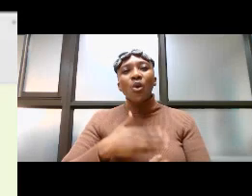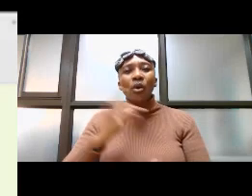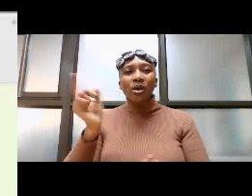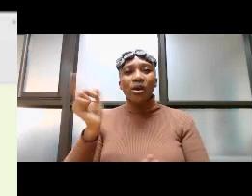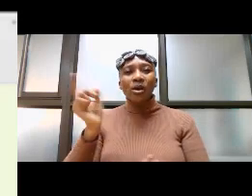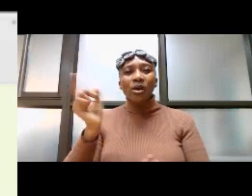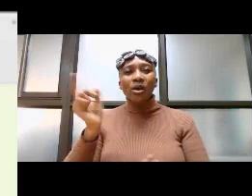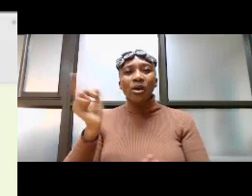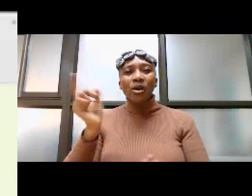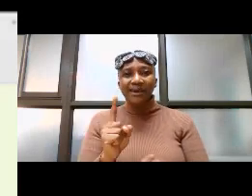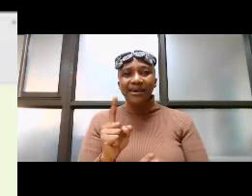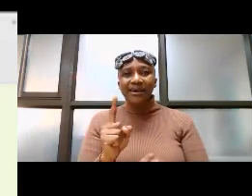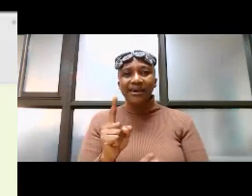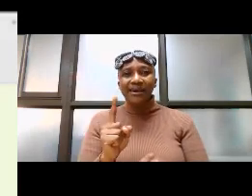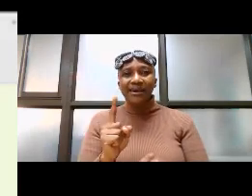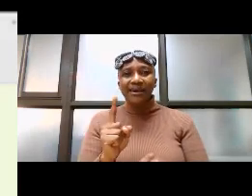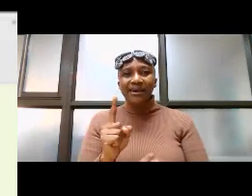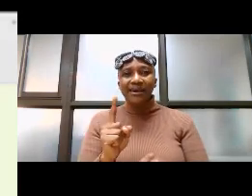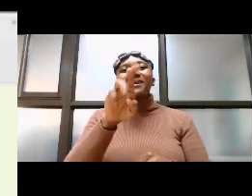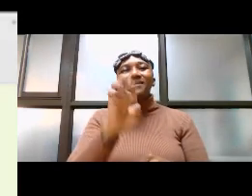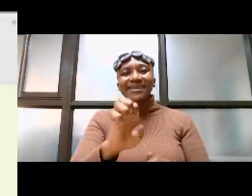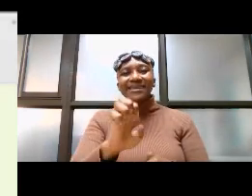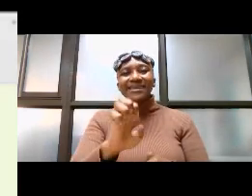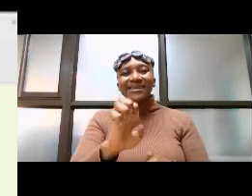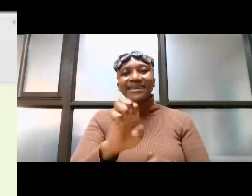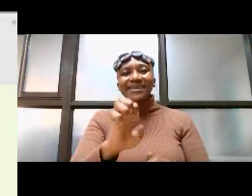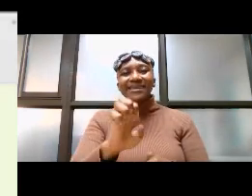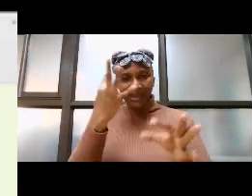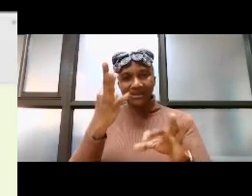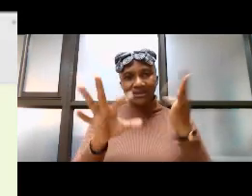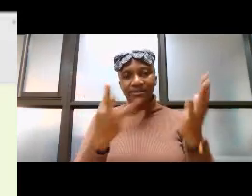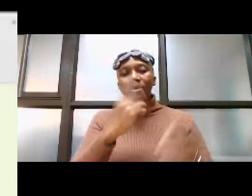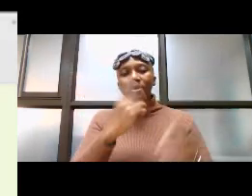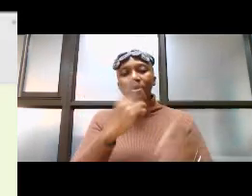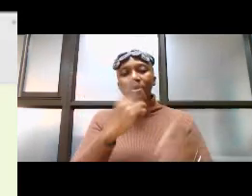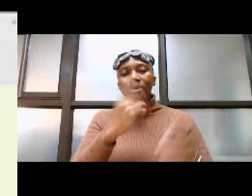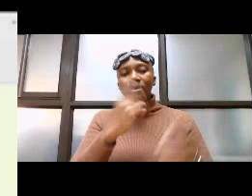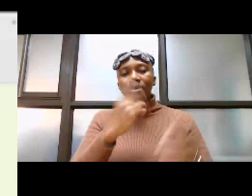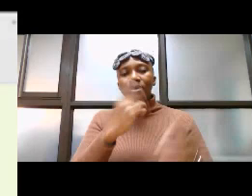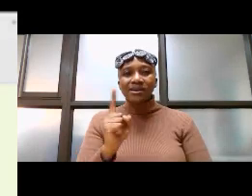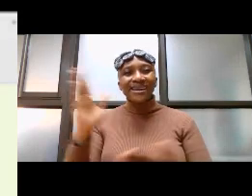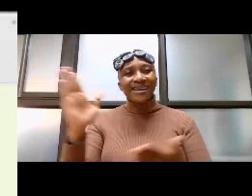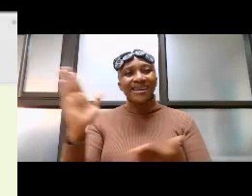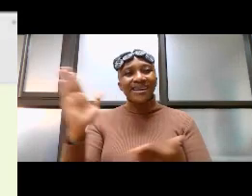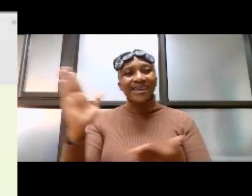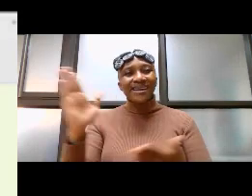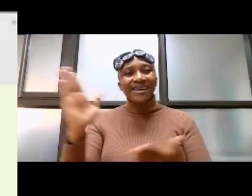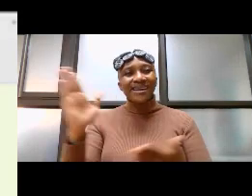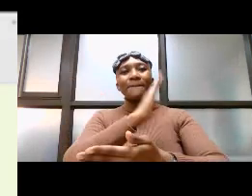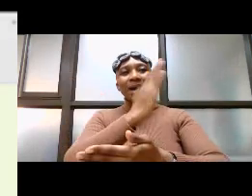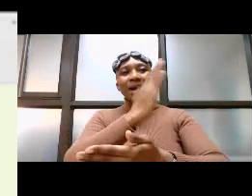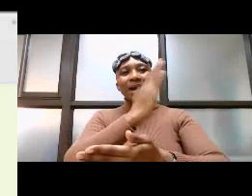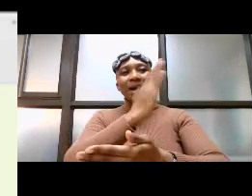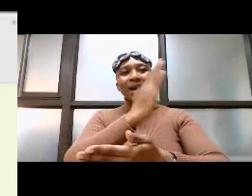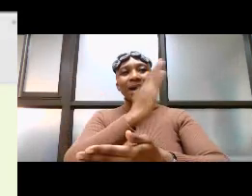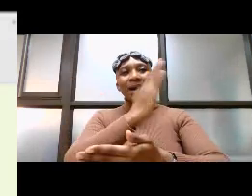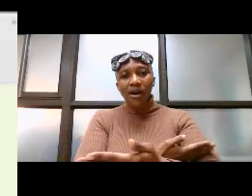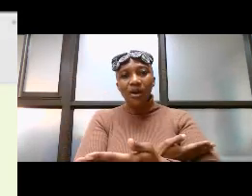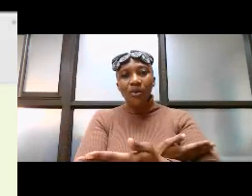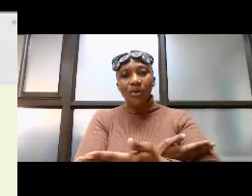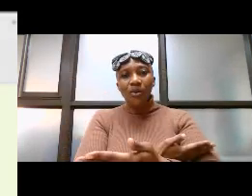reanalyze. We wanna remove this power that has been exerted by